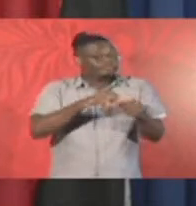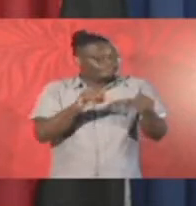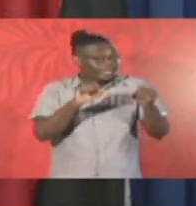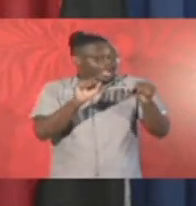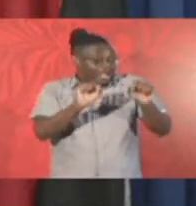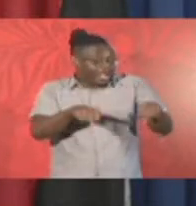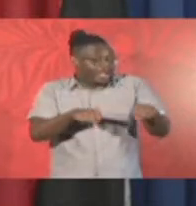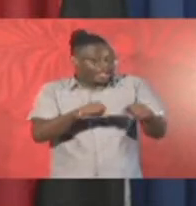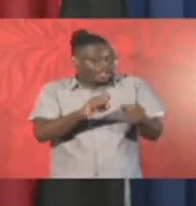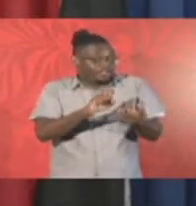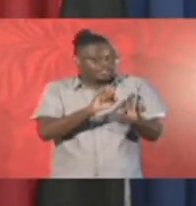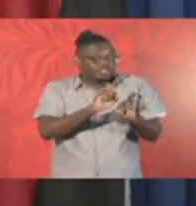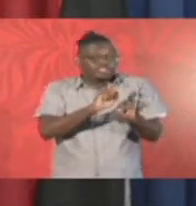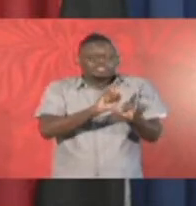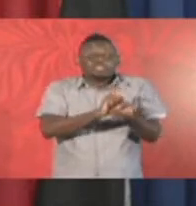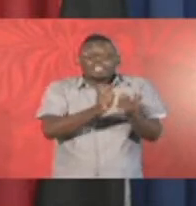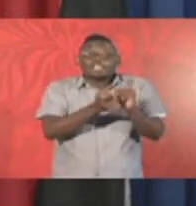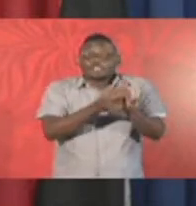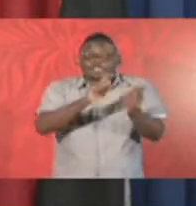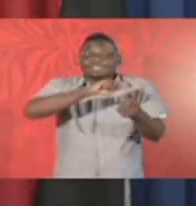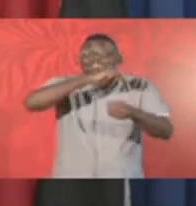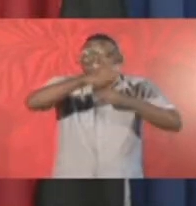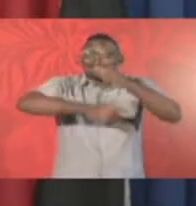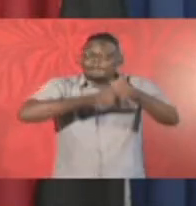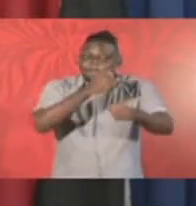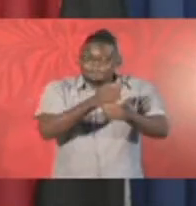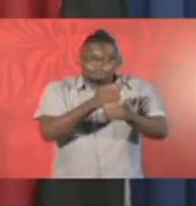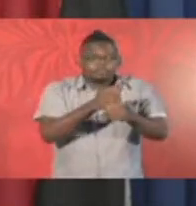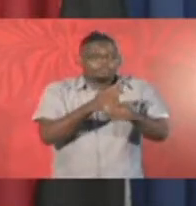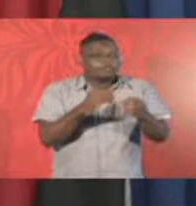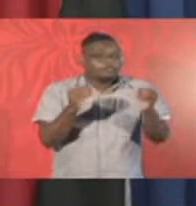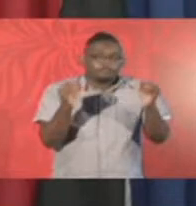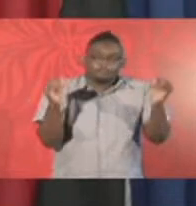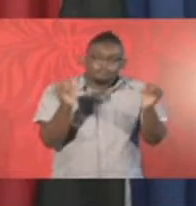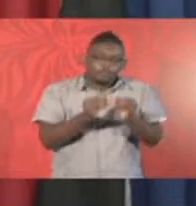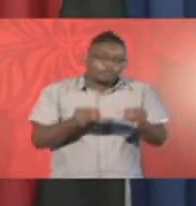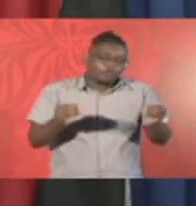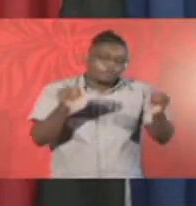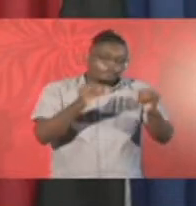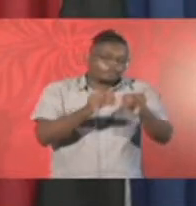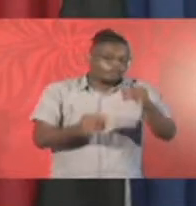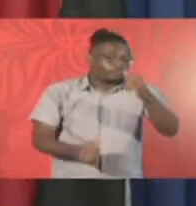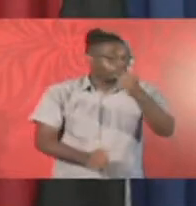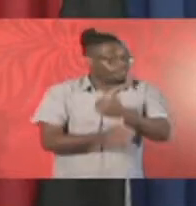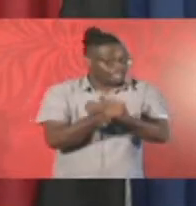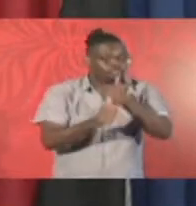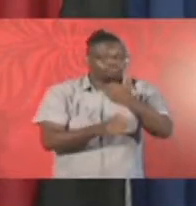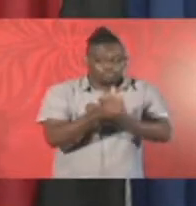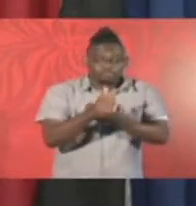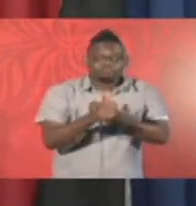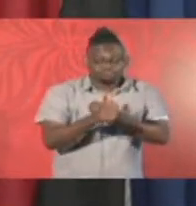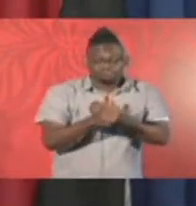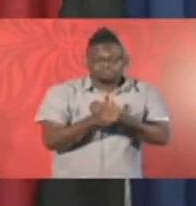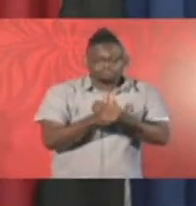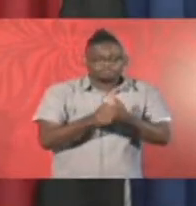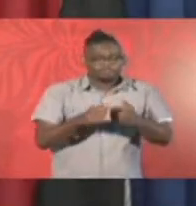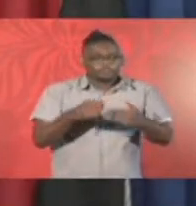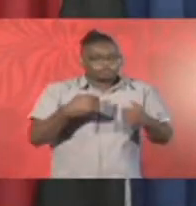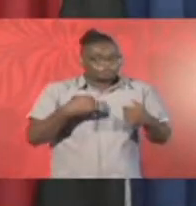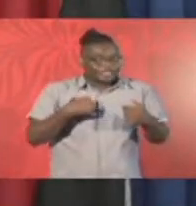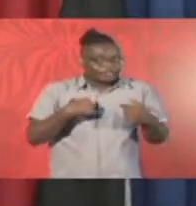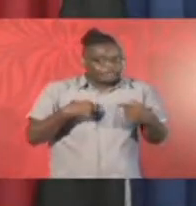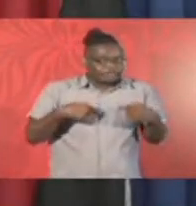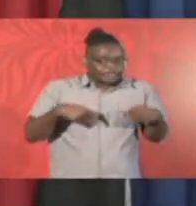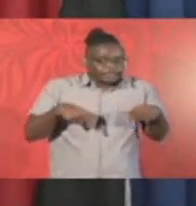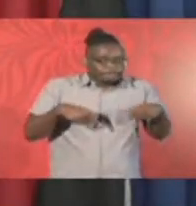us. So we leave that on the table. We are also nervous about the fact that so